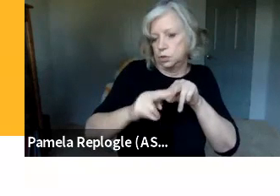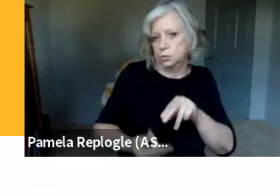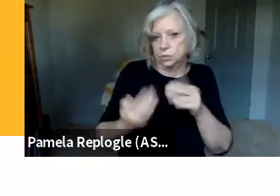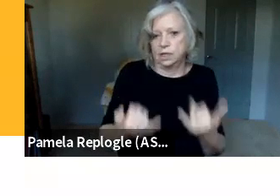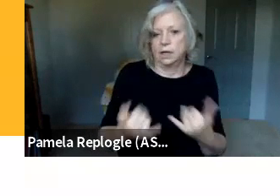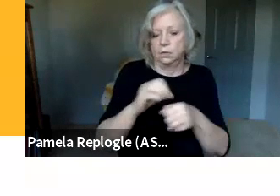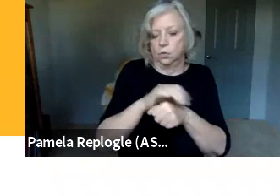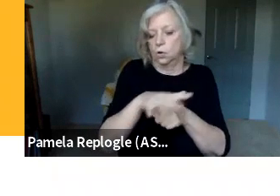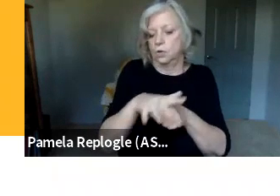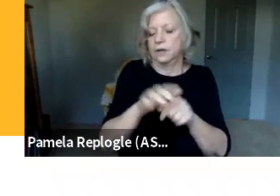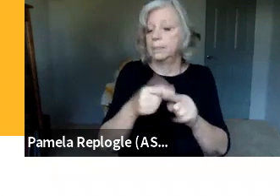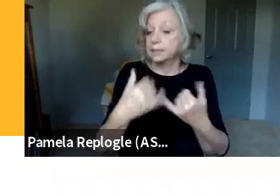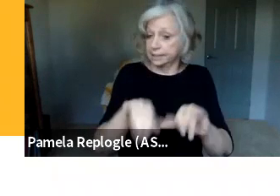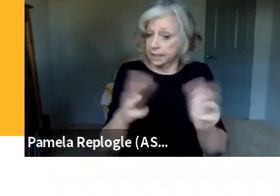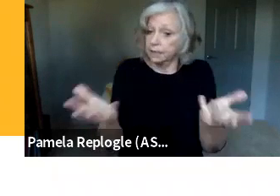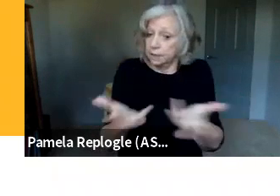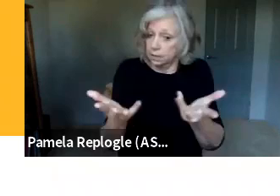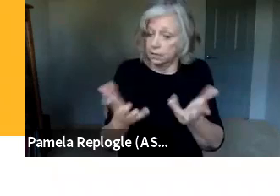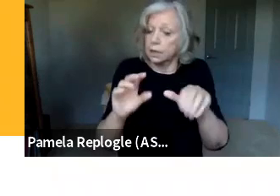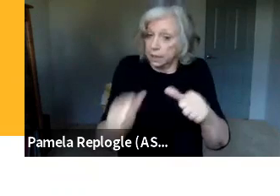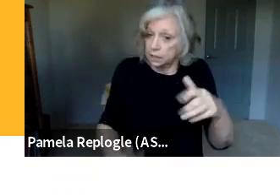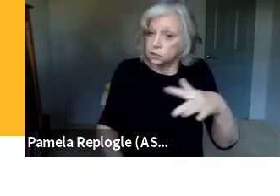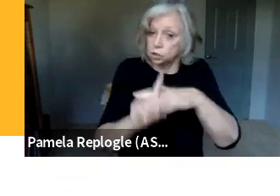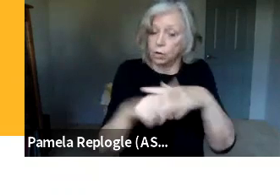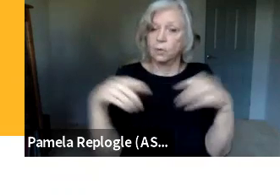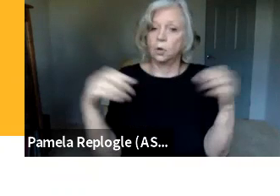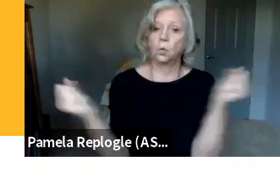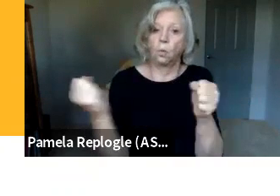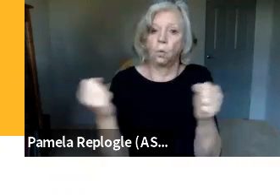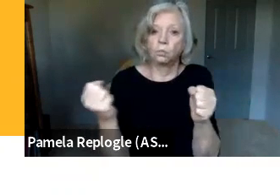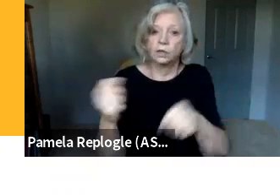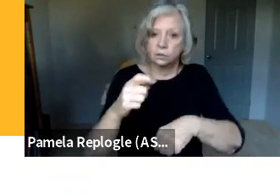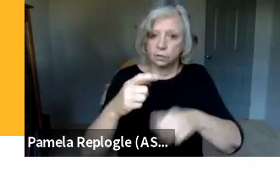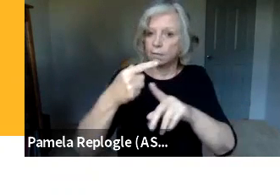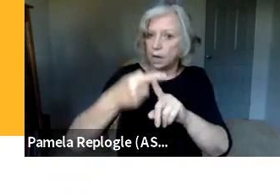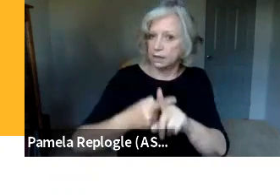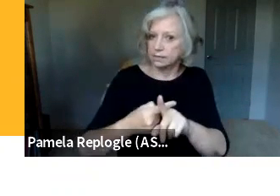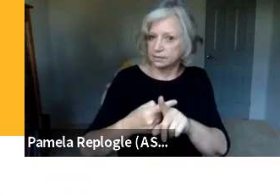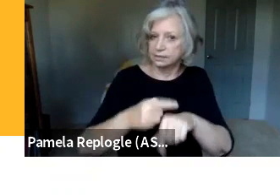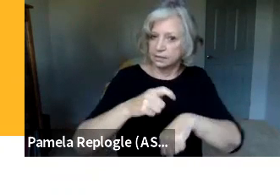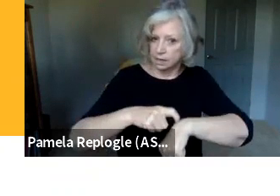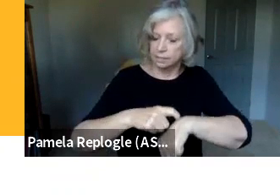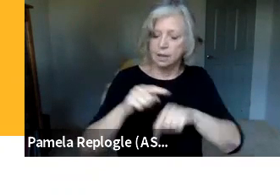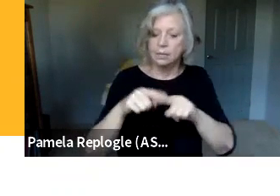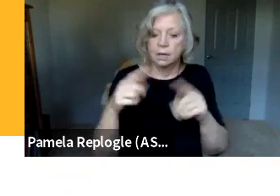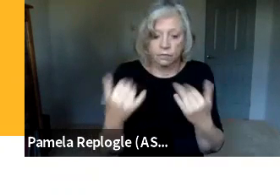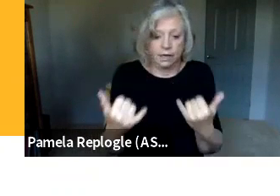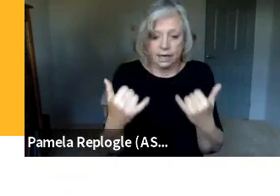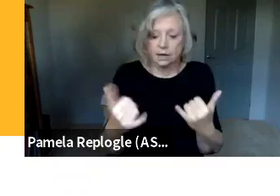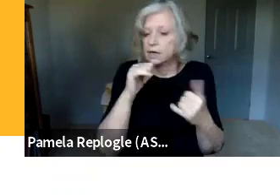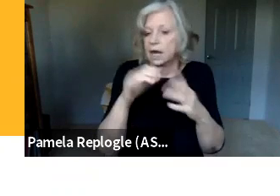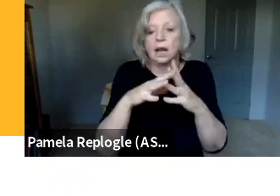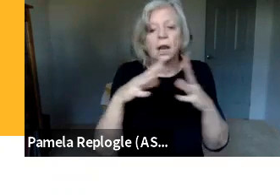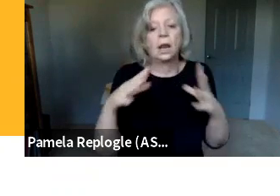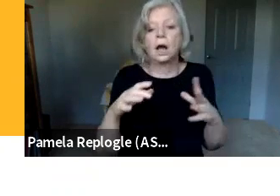pandemic. And it may come back in the colder months. That's a possibility, but for right now, there's not a lot of COVID around. So